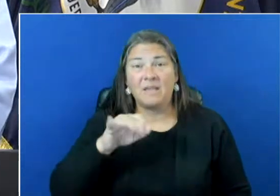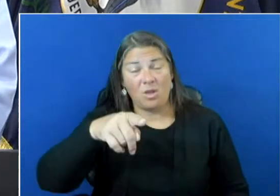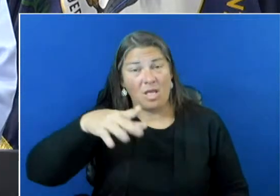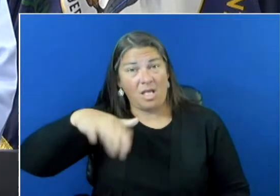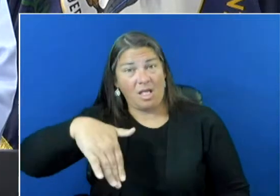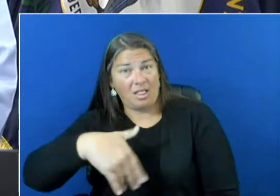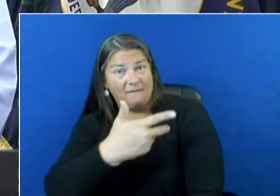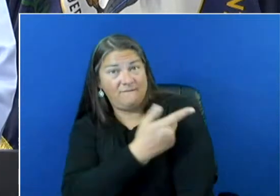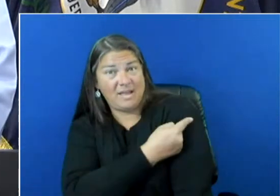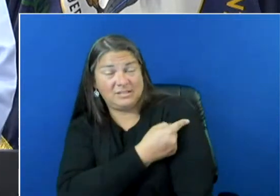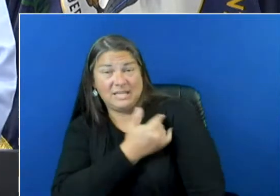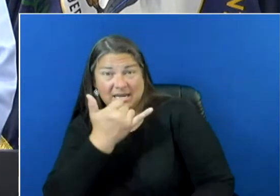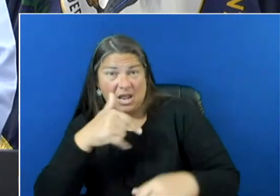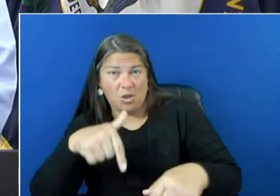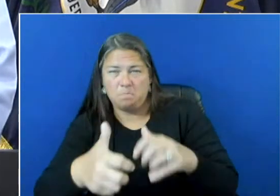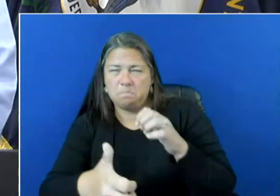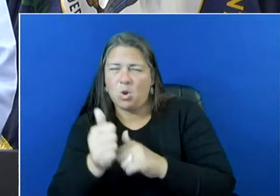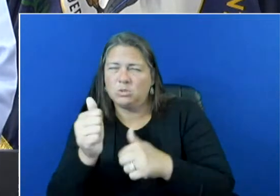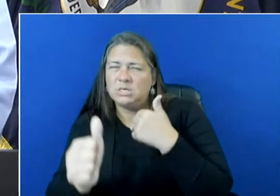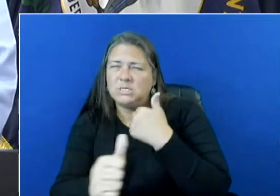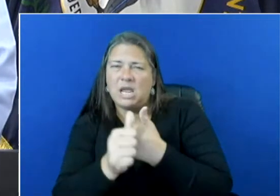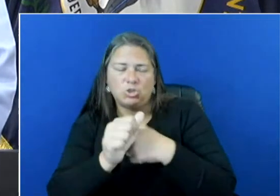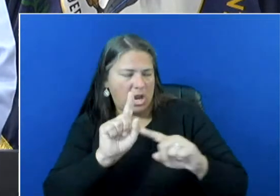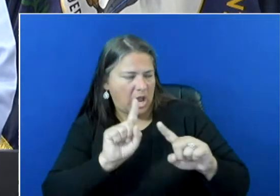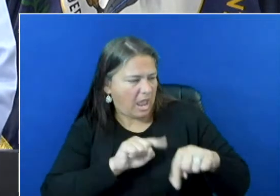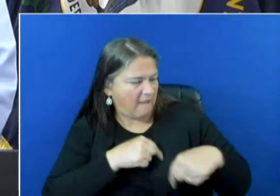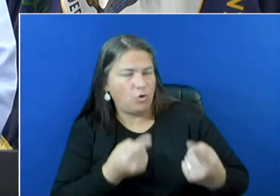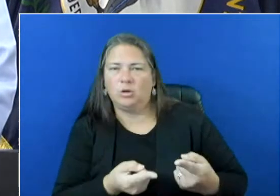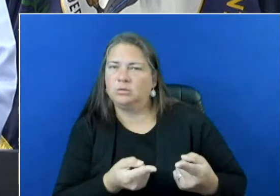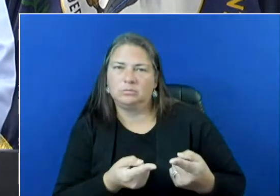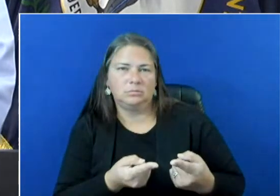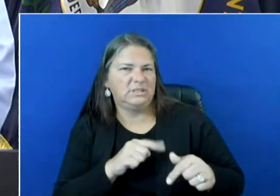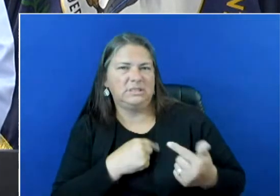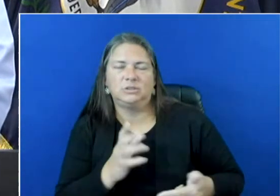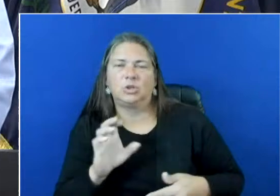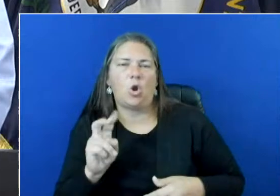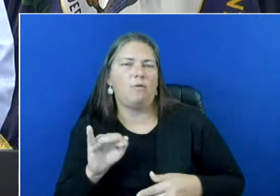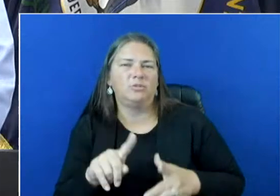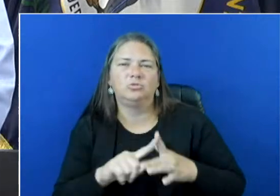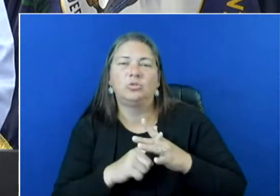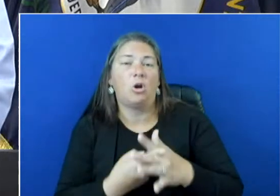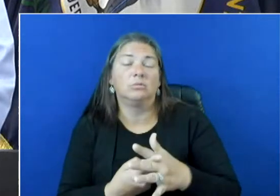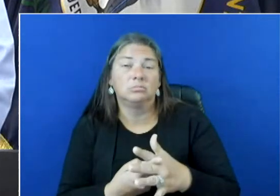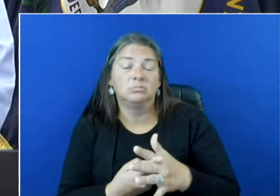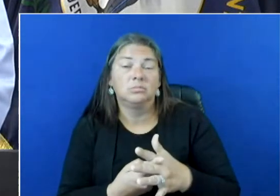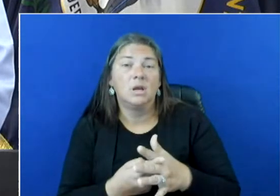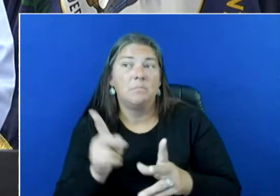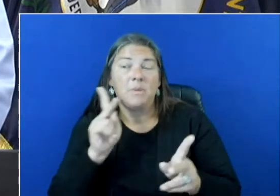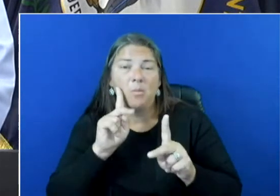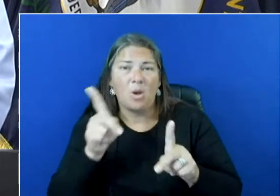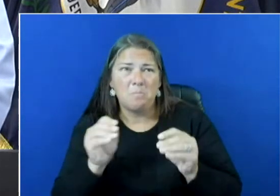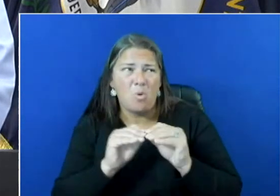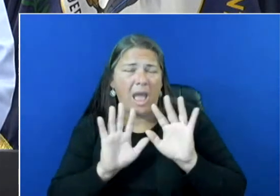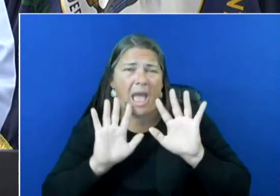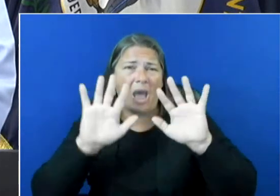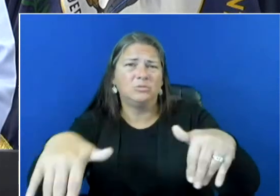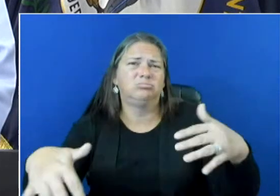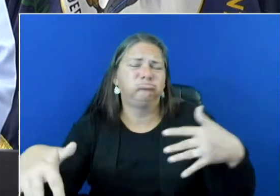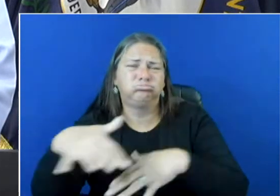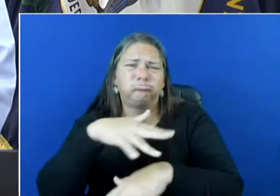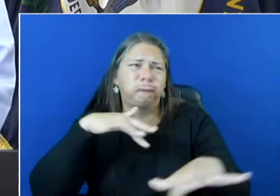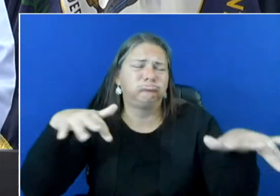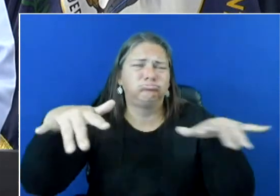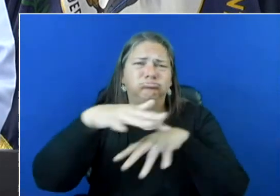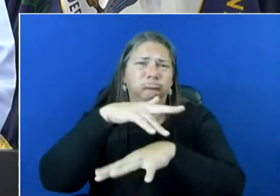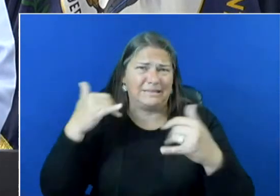most danger you have ever been in since the start of COVID. And there are more people out and about than ever before. So not only is